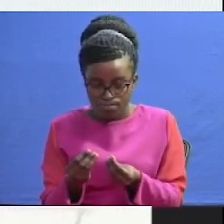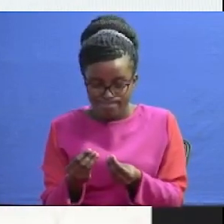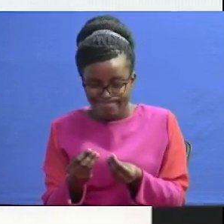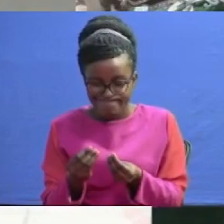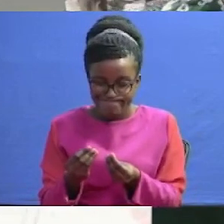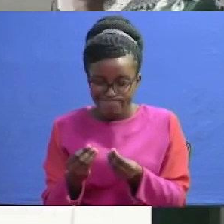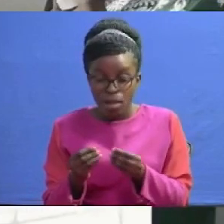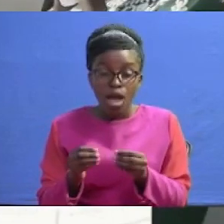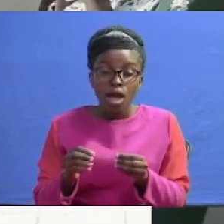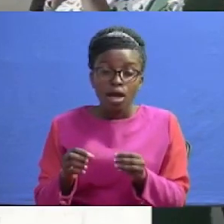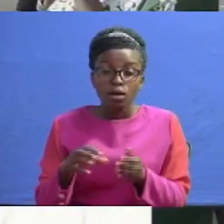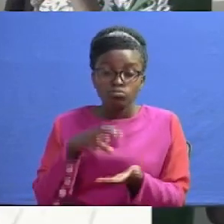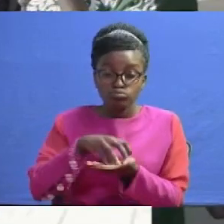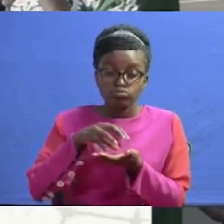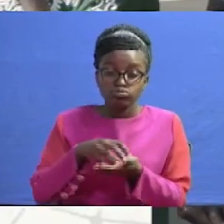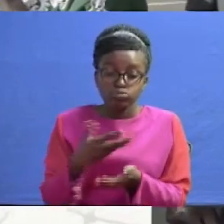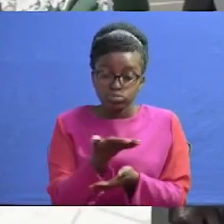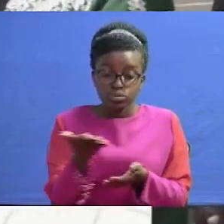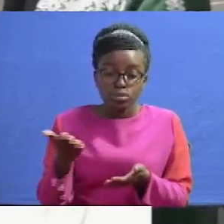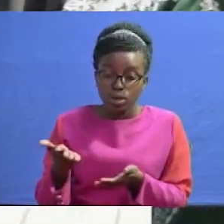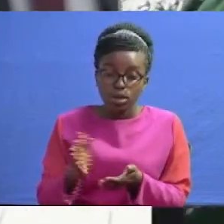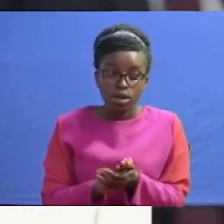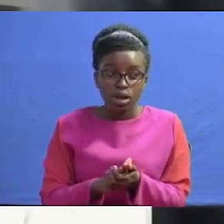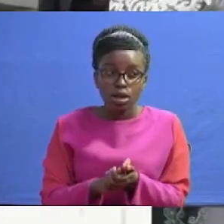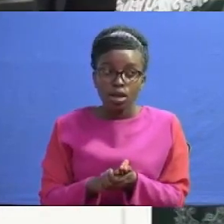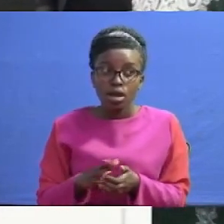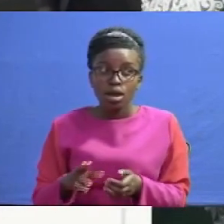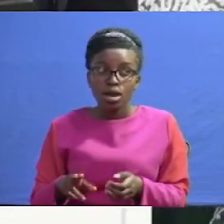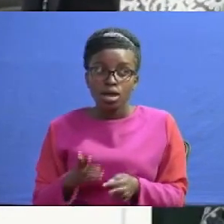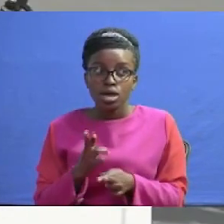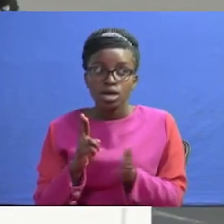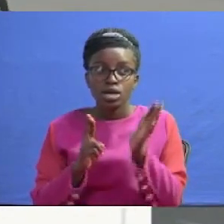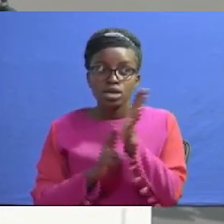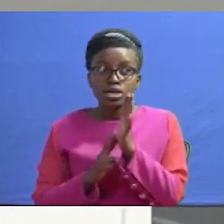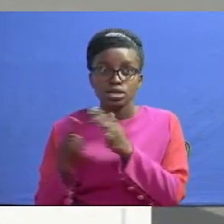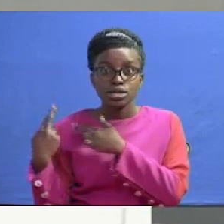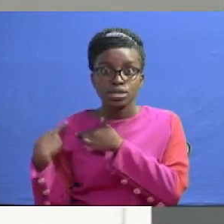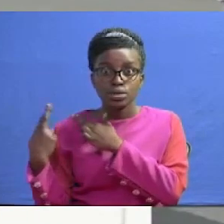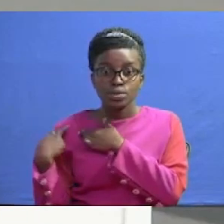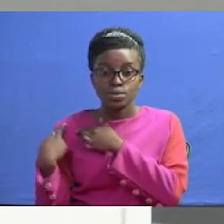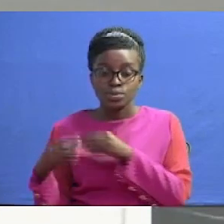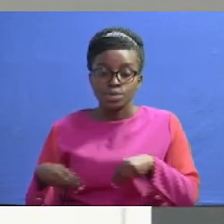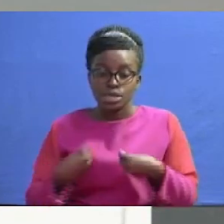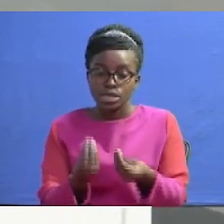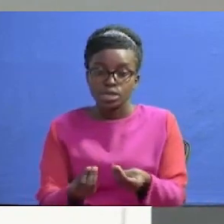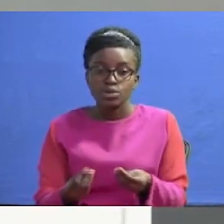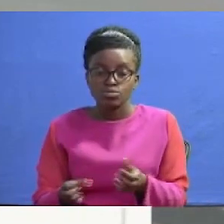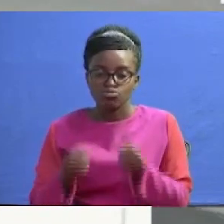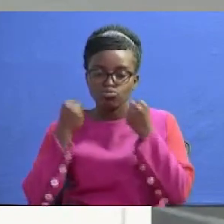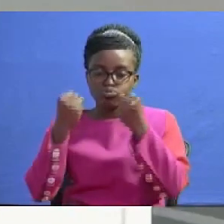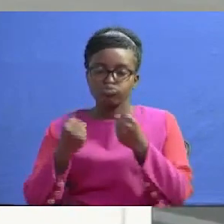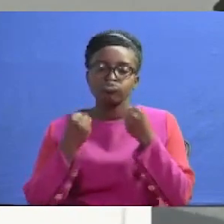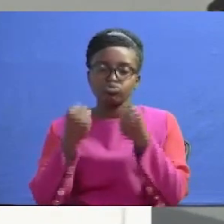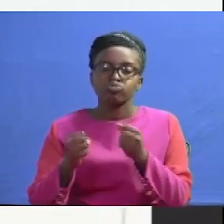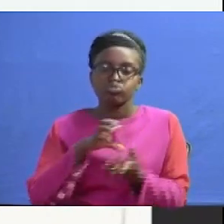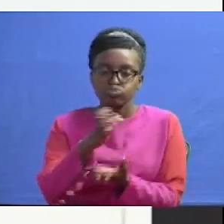specific sectors. The trade relations between Kenya and Uganda are also aimed at strengthening the economy of